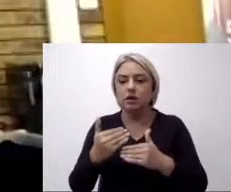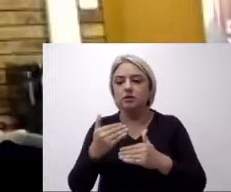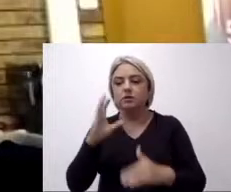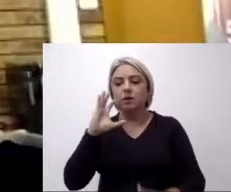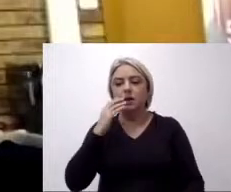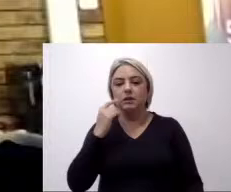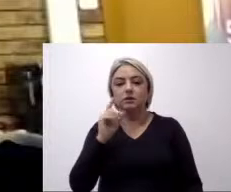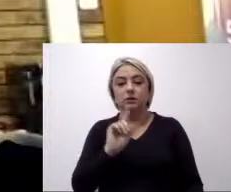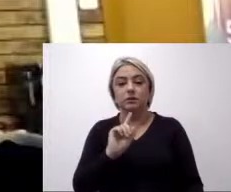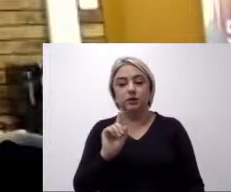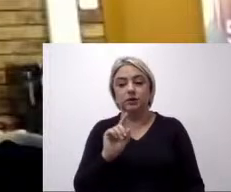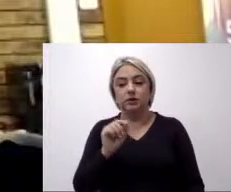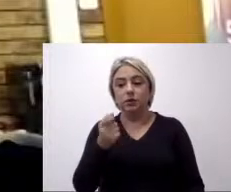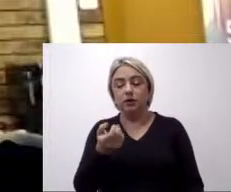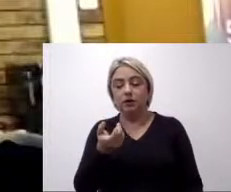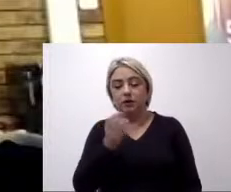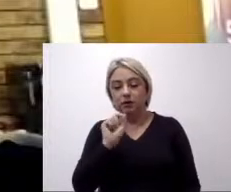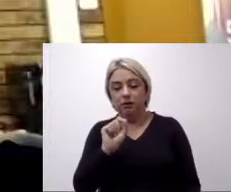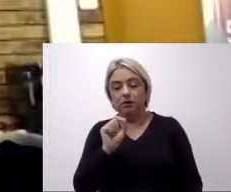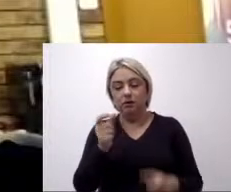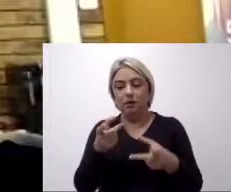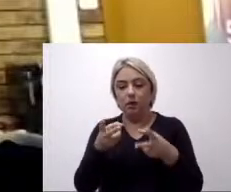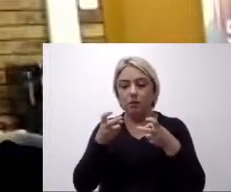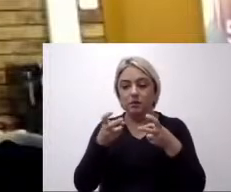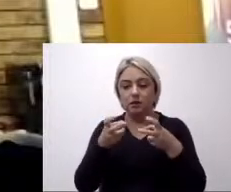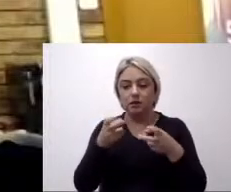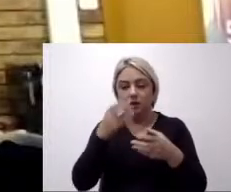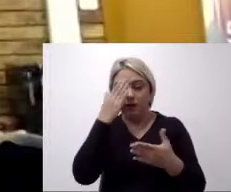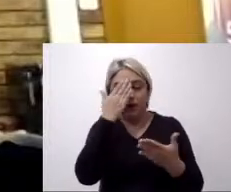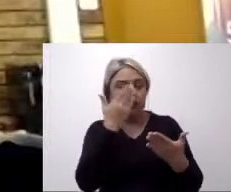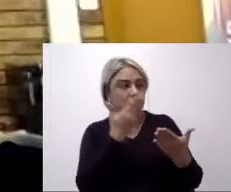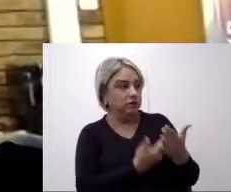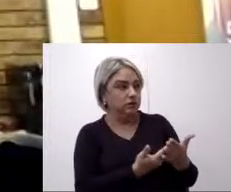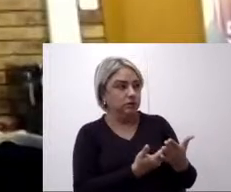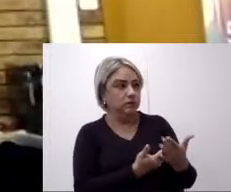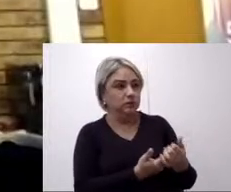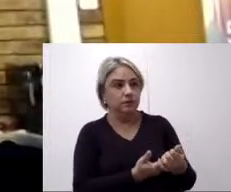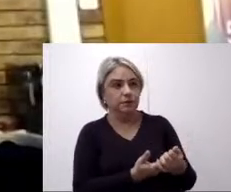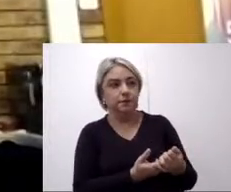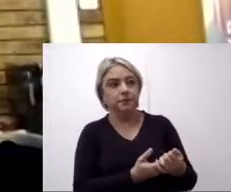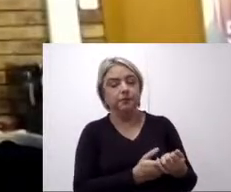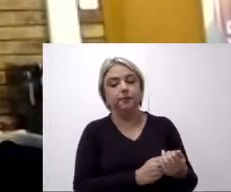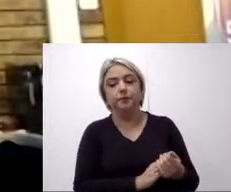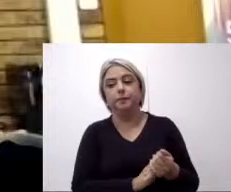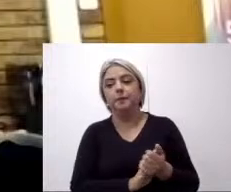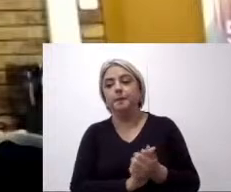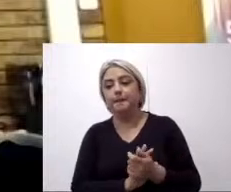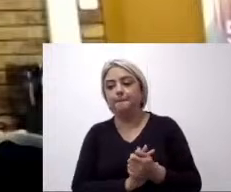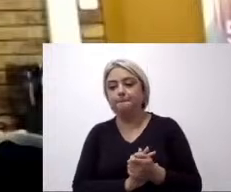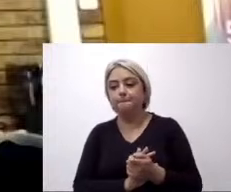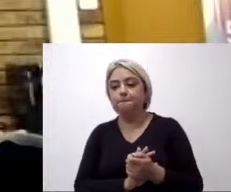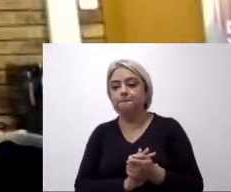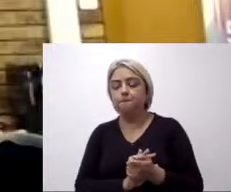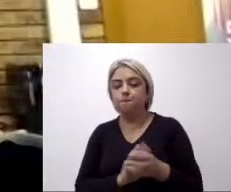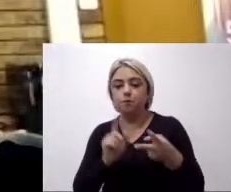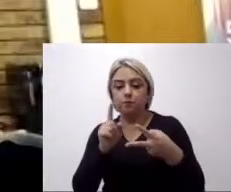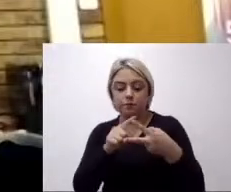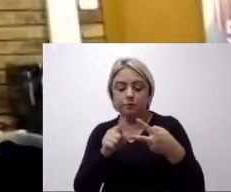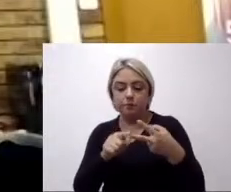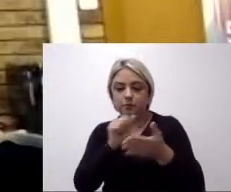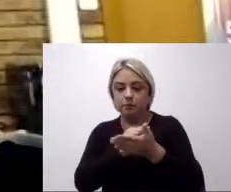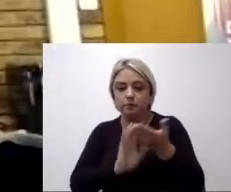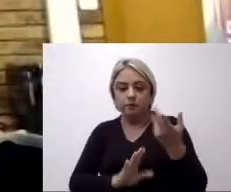observe, I think it's two political different activity, the question of problem and the question of